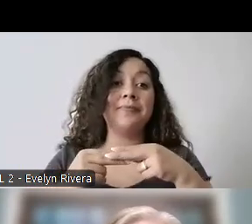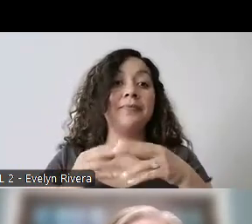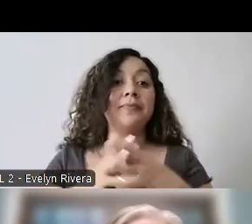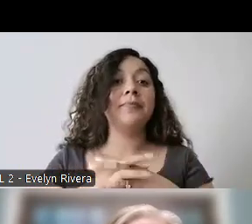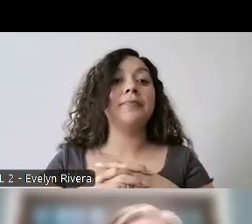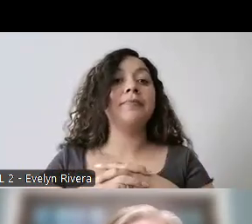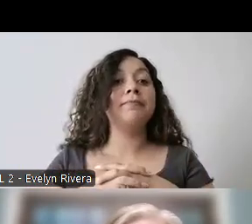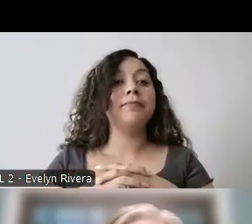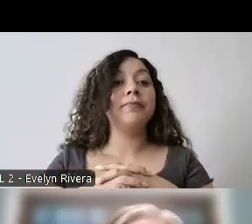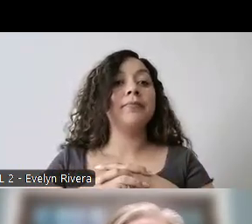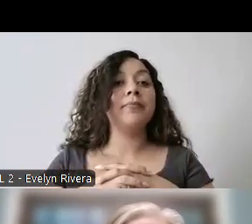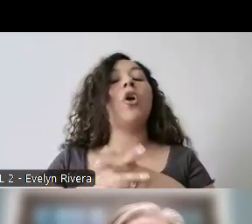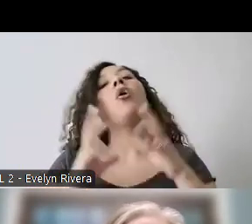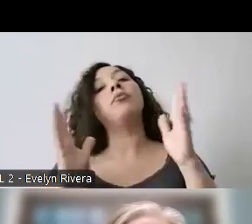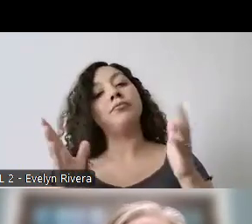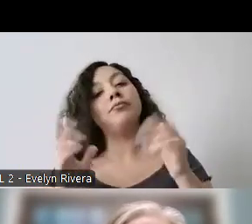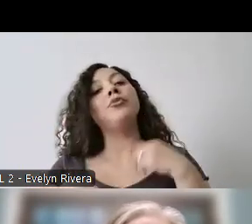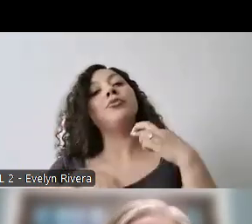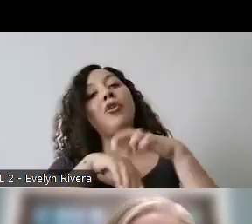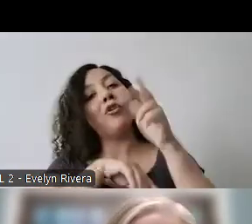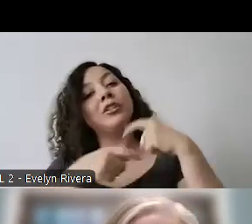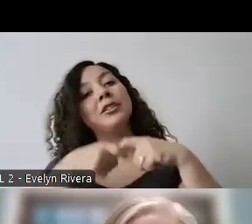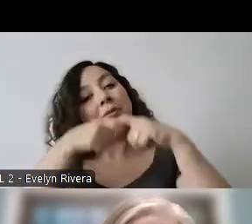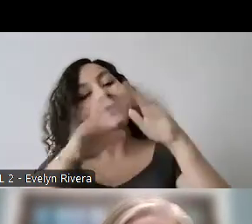Oh, so it was referred to the suspense file. Thank you.